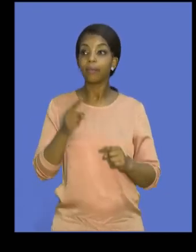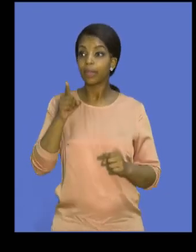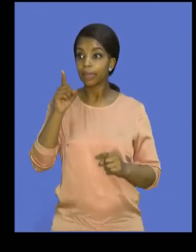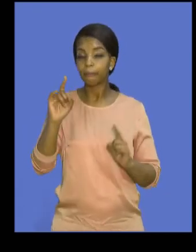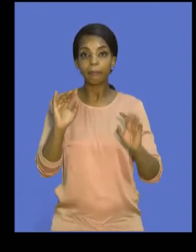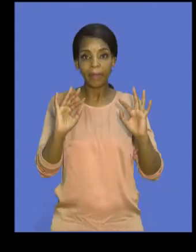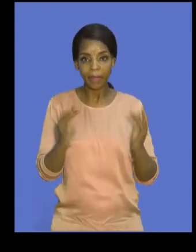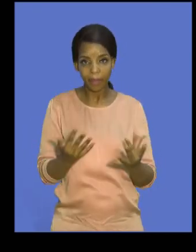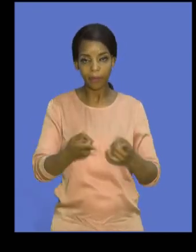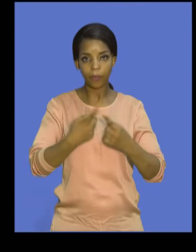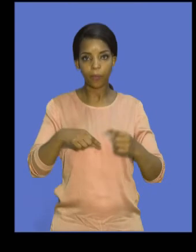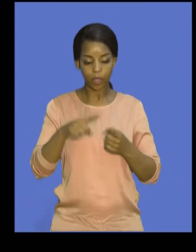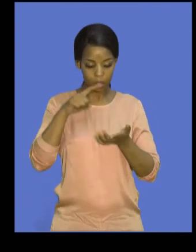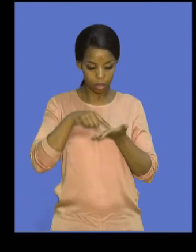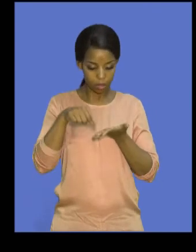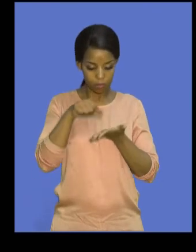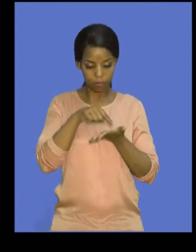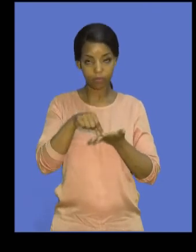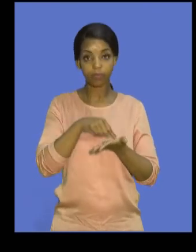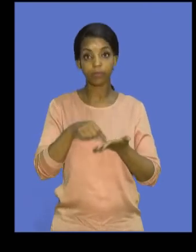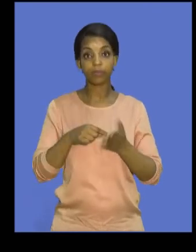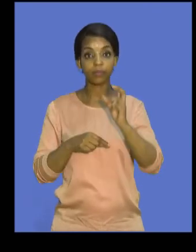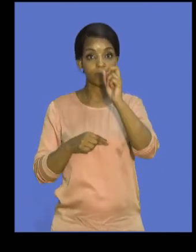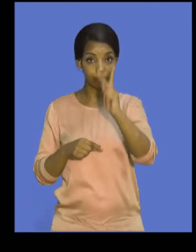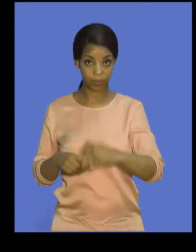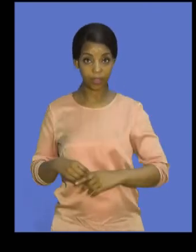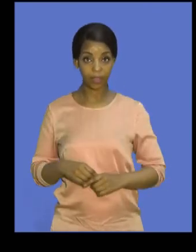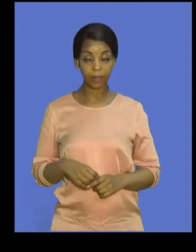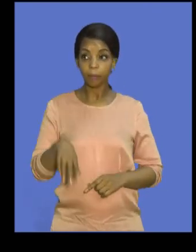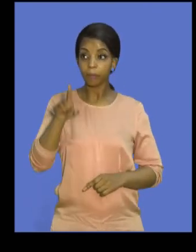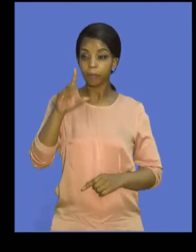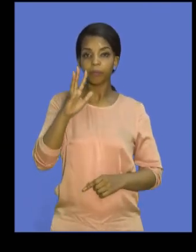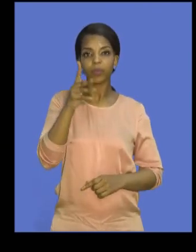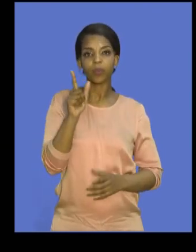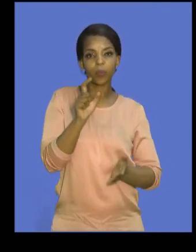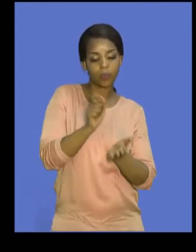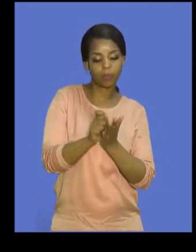will then look like. We're going to write this equation using math just now.